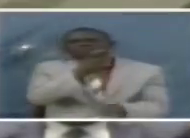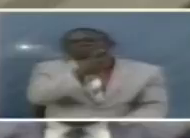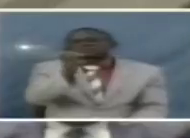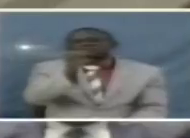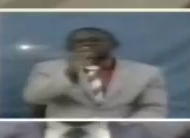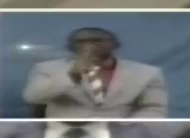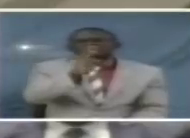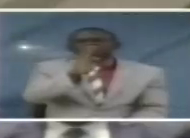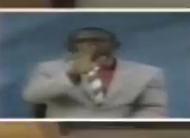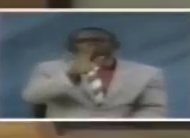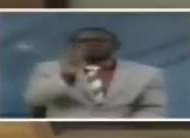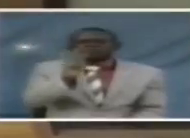from 150 kwacha to